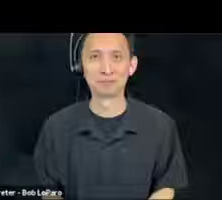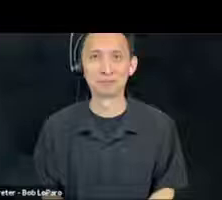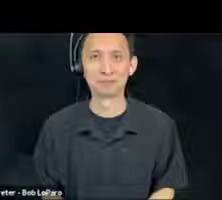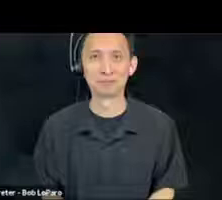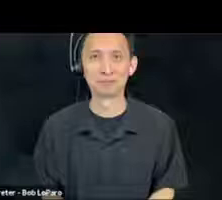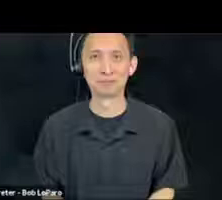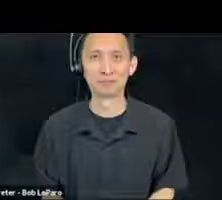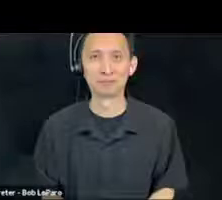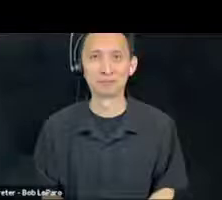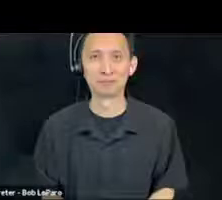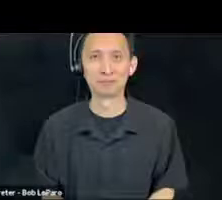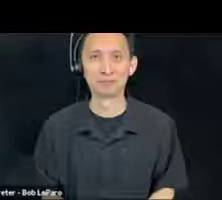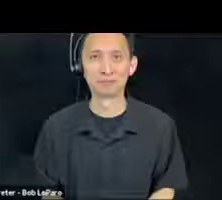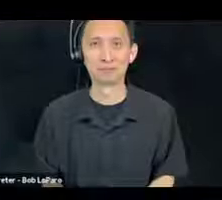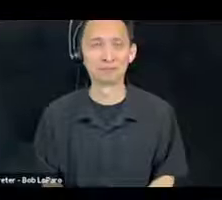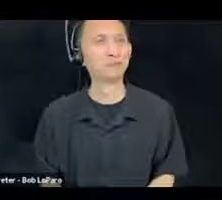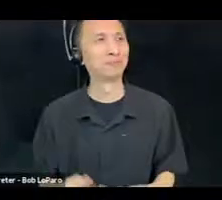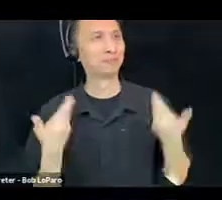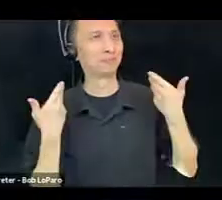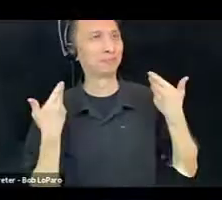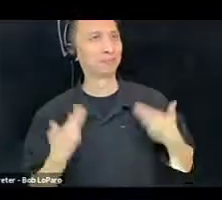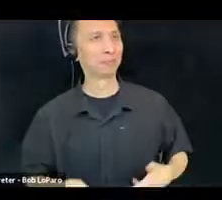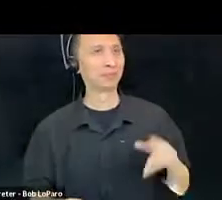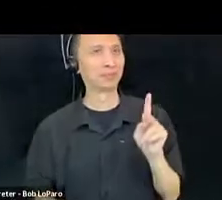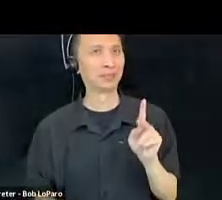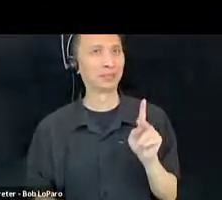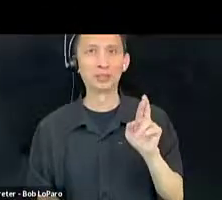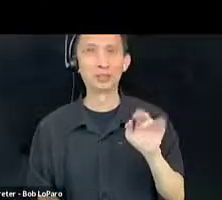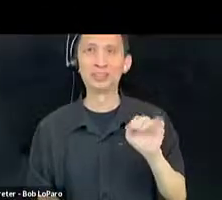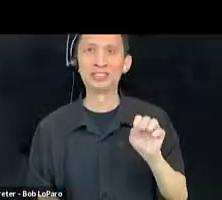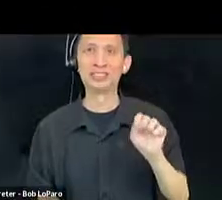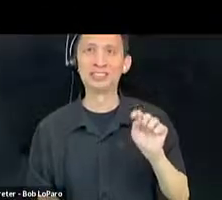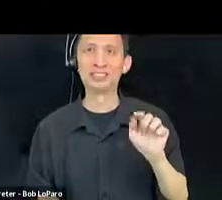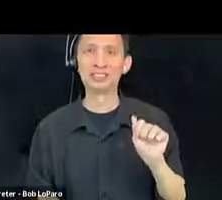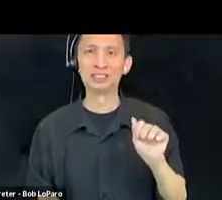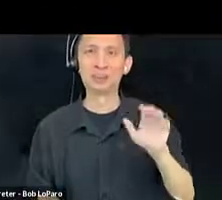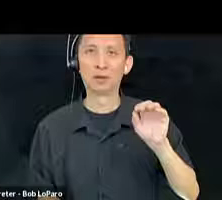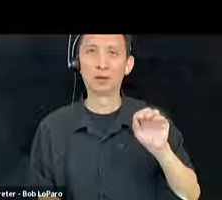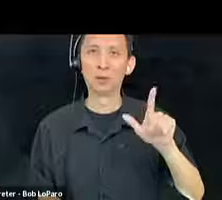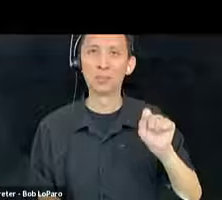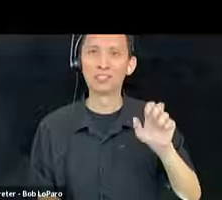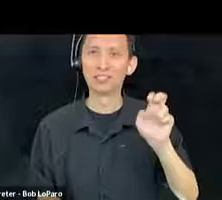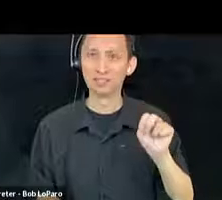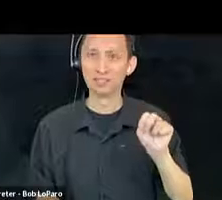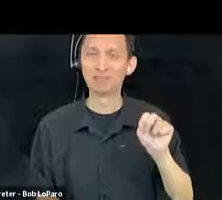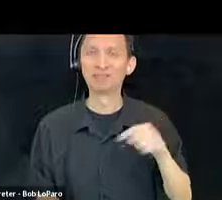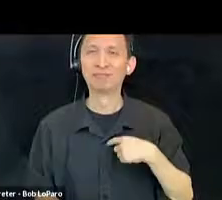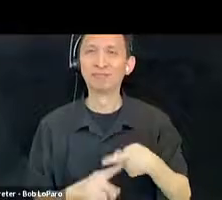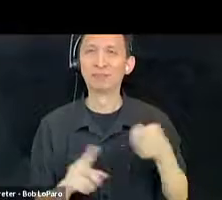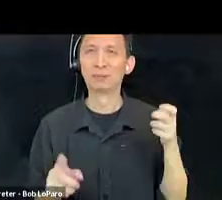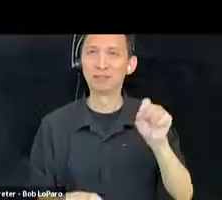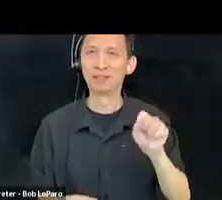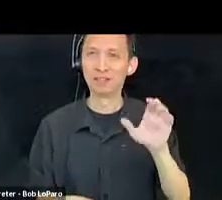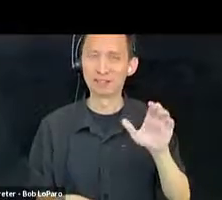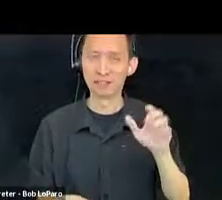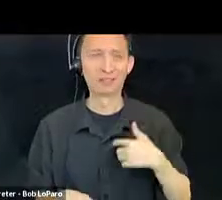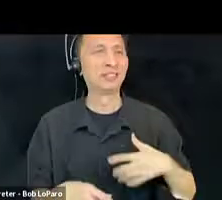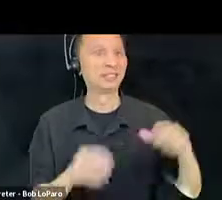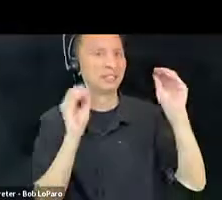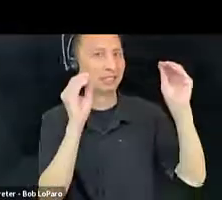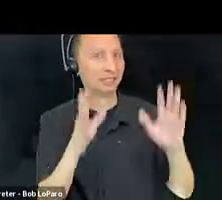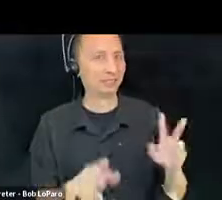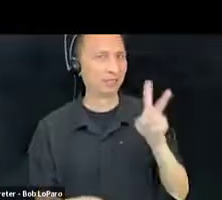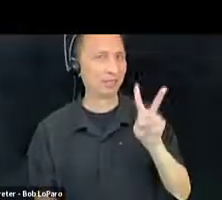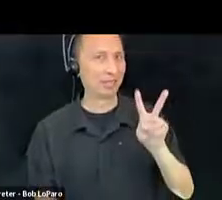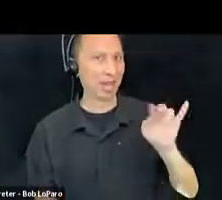Hi, everybody. I'm Crystal Olson from South Carolina. Like Marilyn said, I am a teacher of the visually impaired and have been a